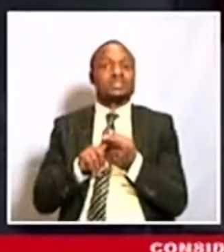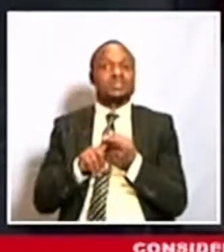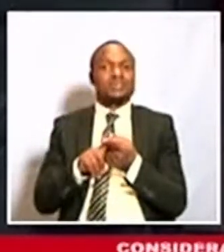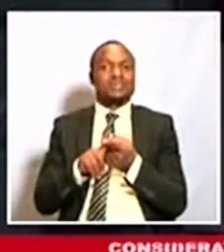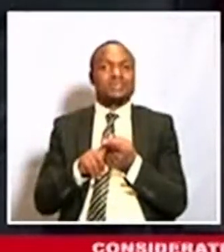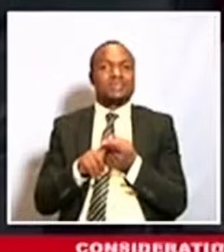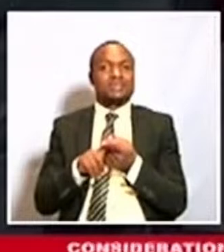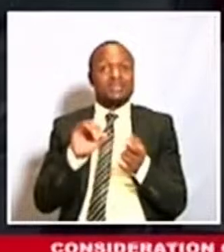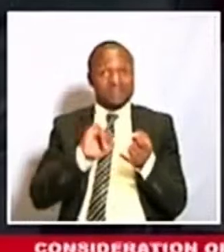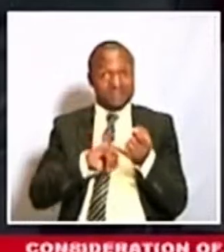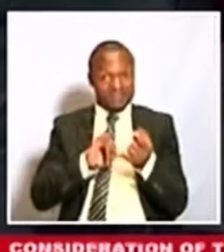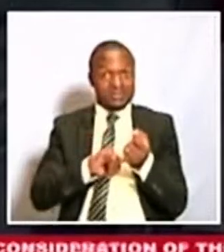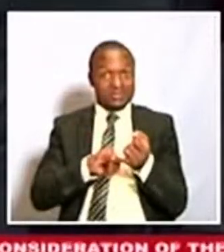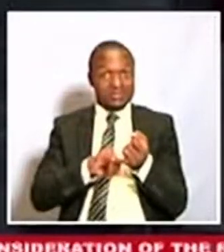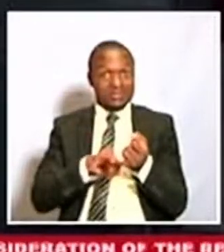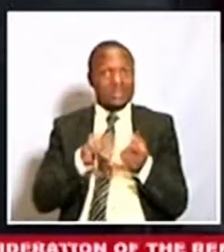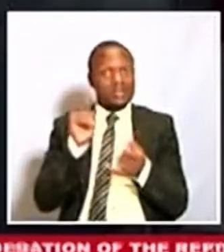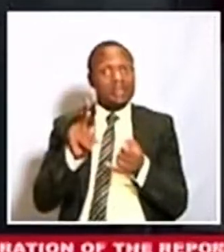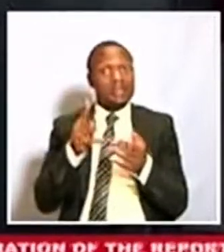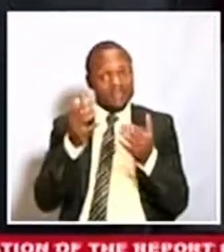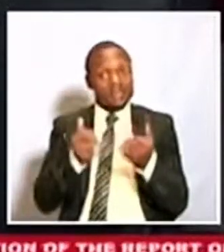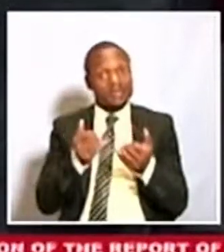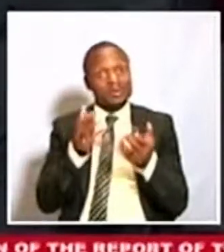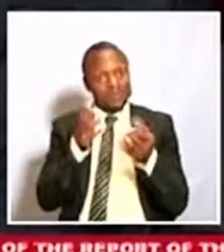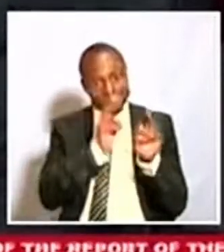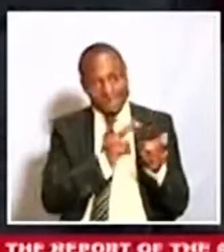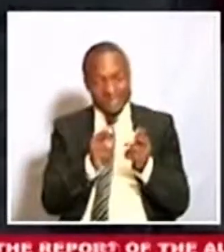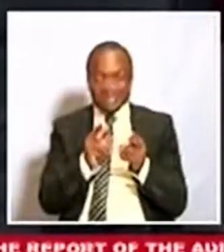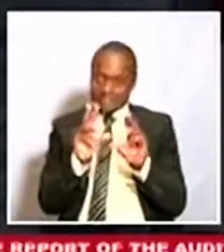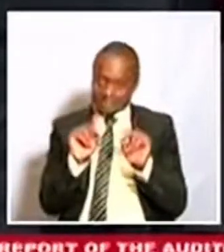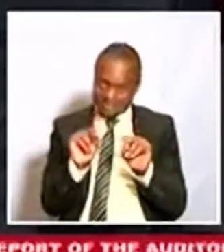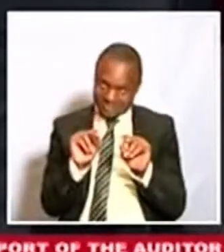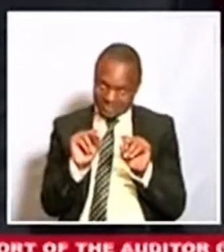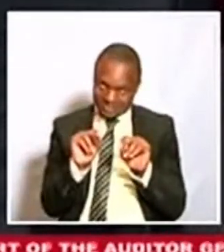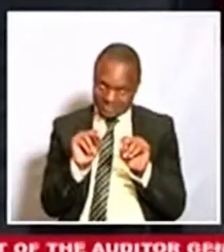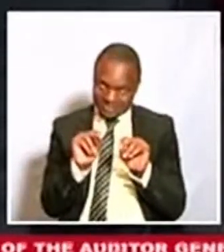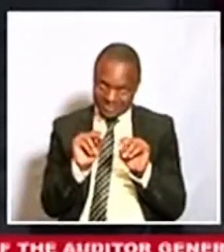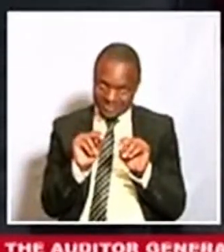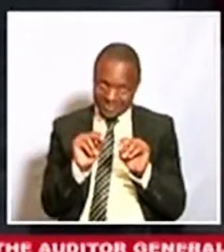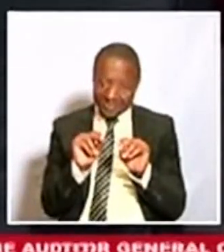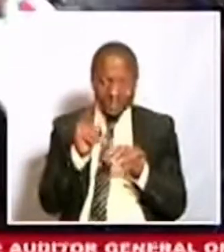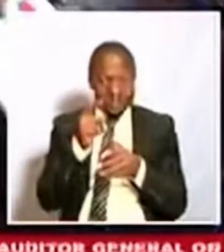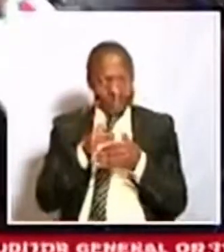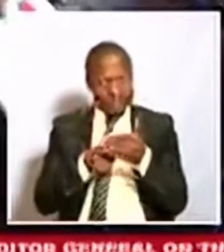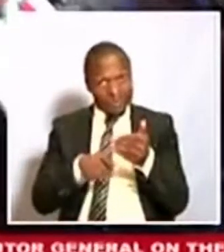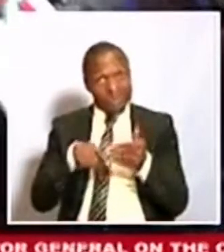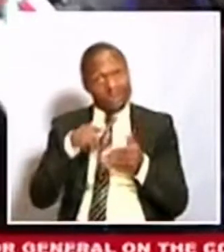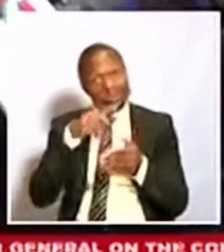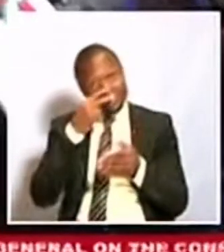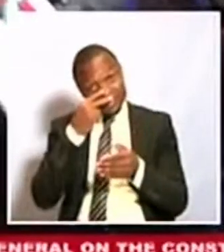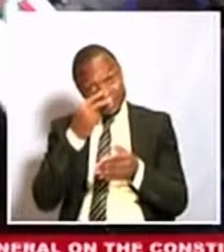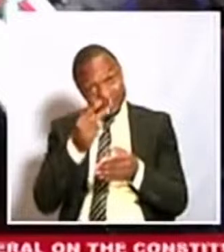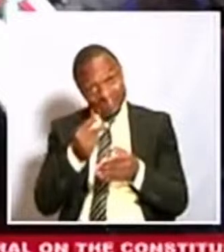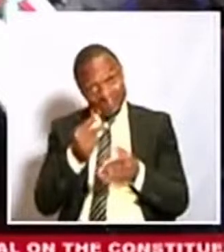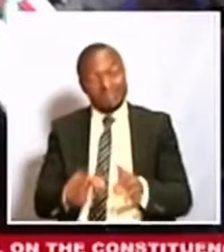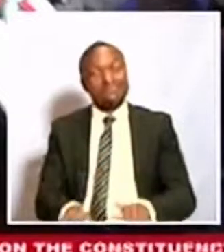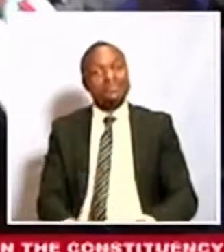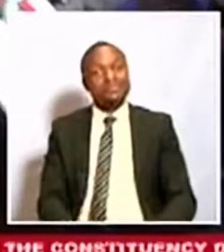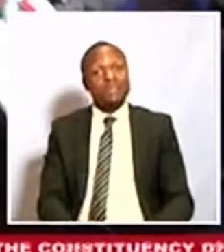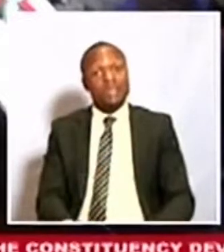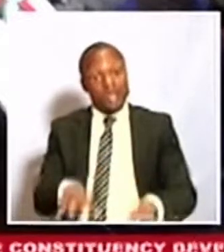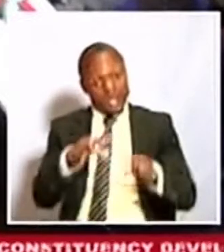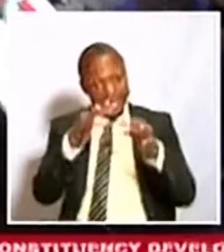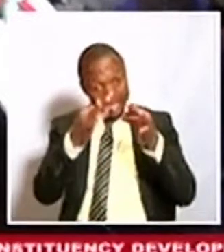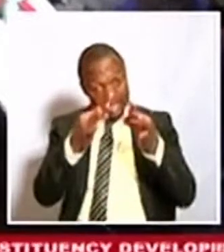yes. Yeah, I'm trying to now respond to the same. No, because you know what you are trying to see is that if